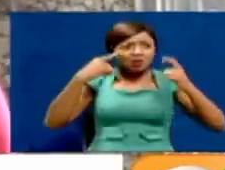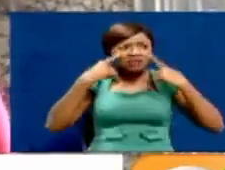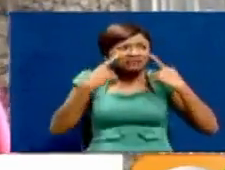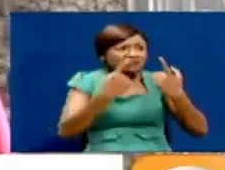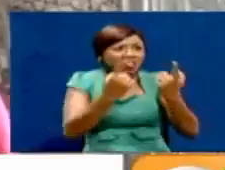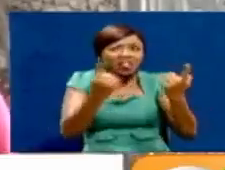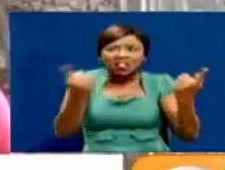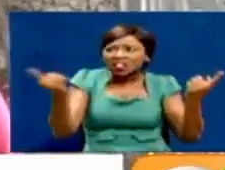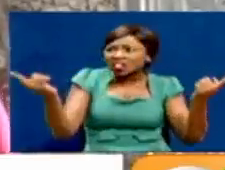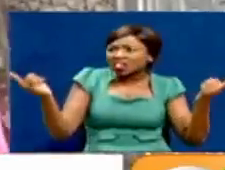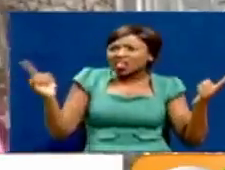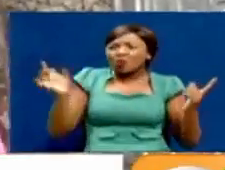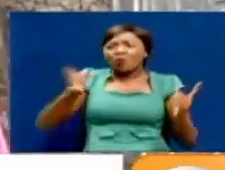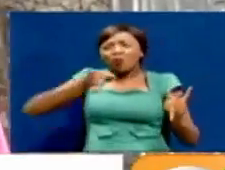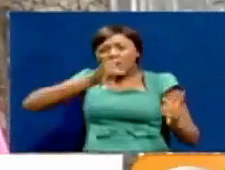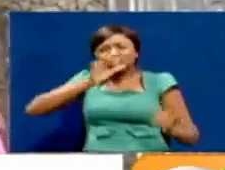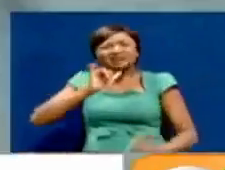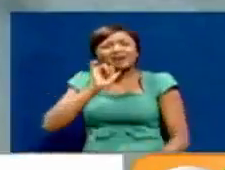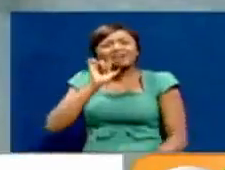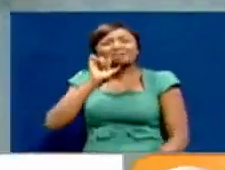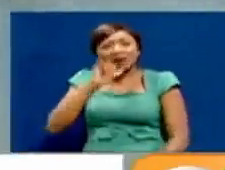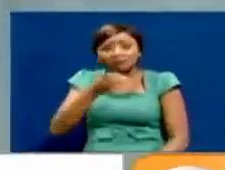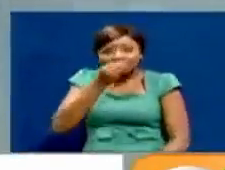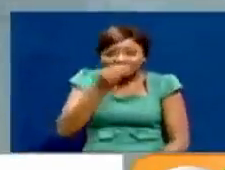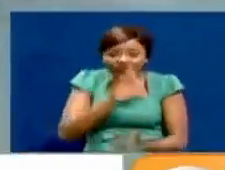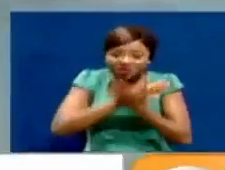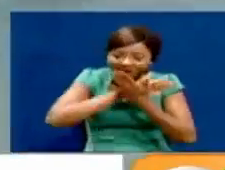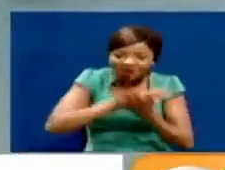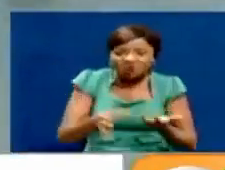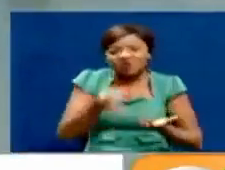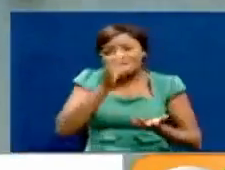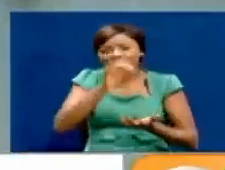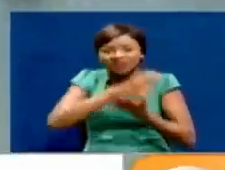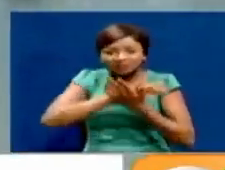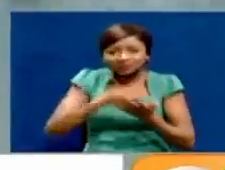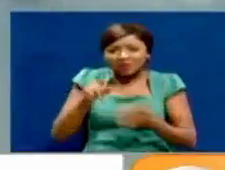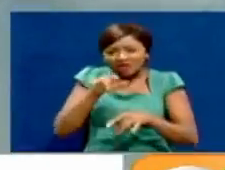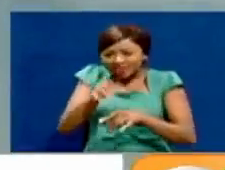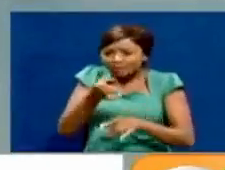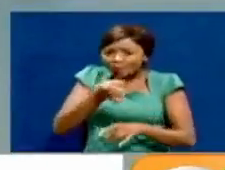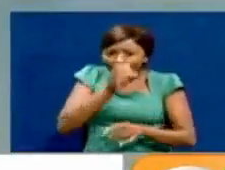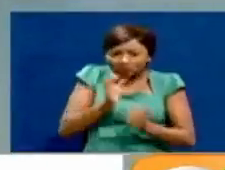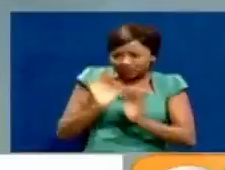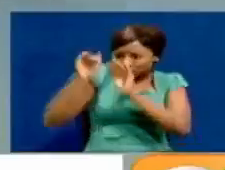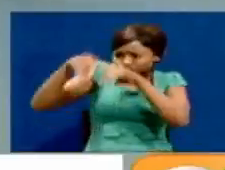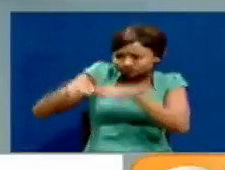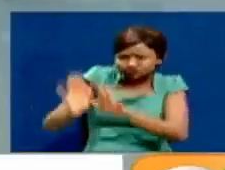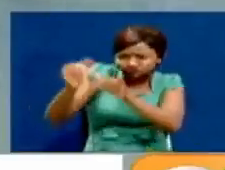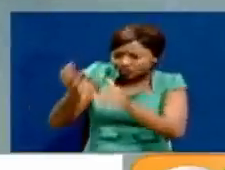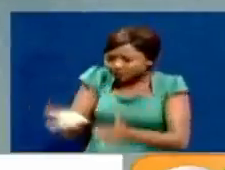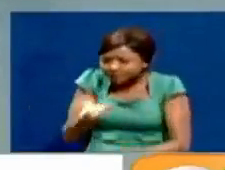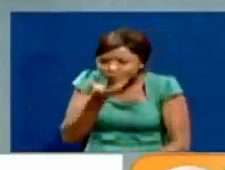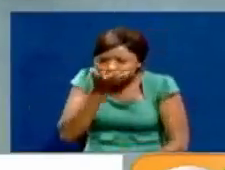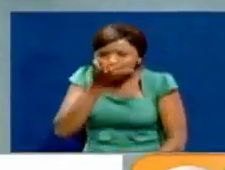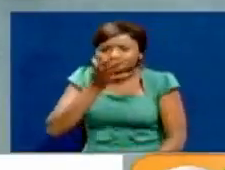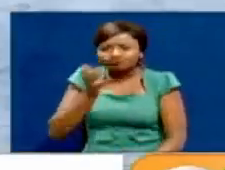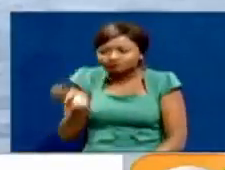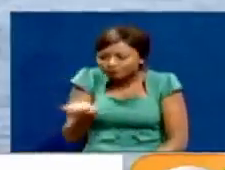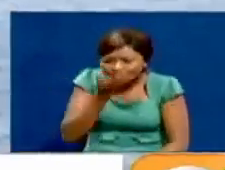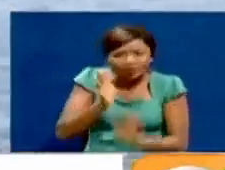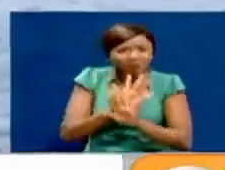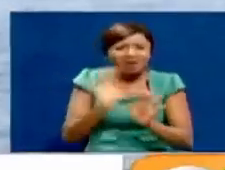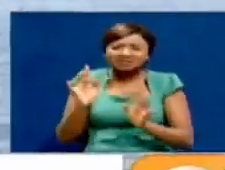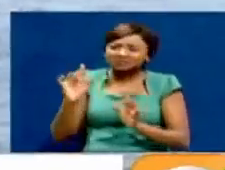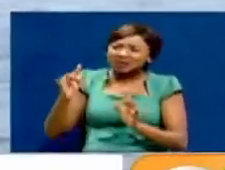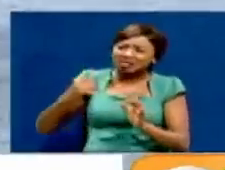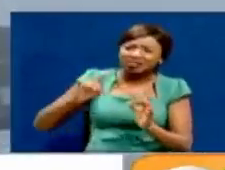tuko wapi hatuna maji kwa boti wala tuna chakula. Surviving on salty water and dry raw fish, the team drifted in the